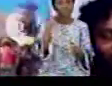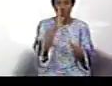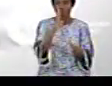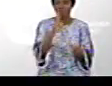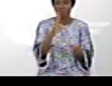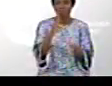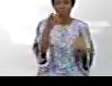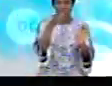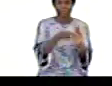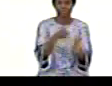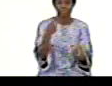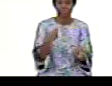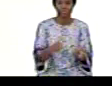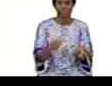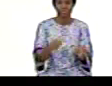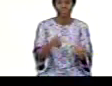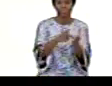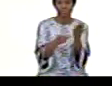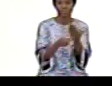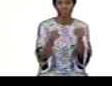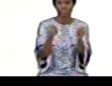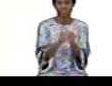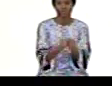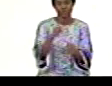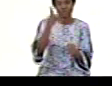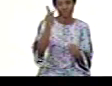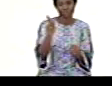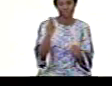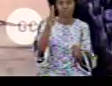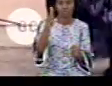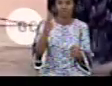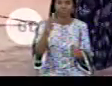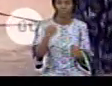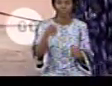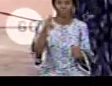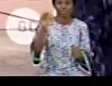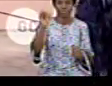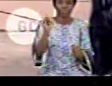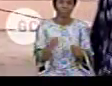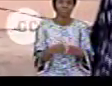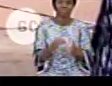gck authority is almost here